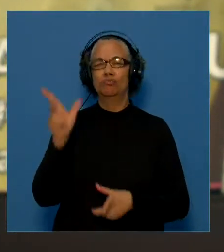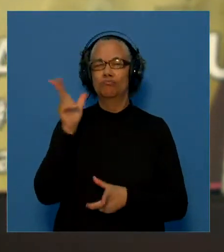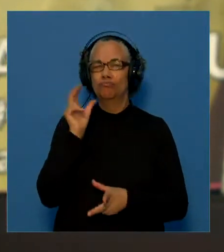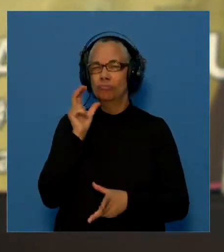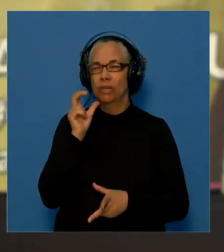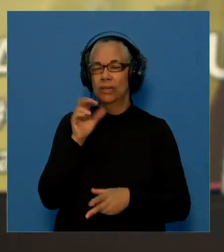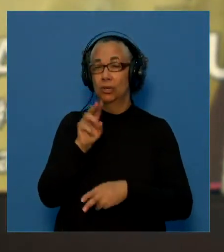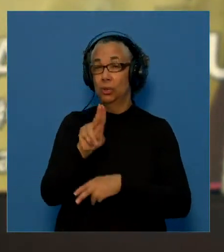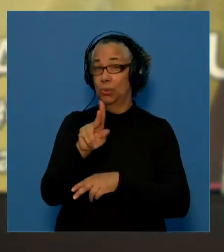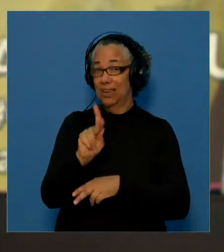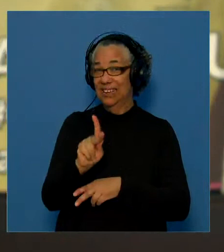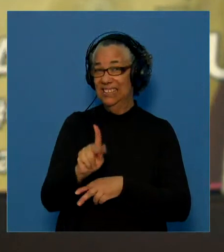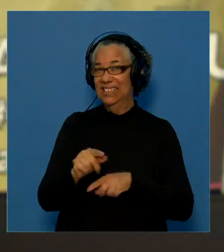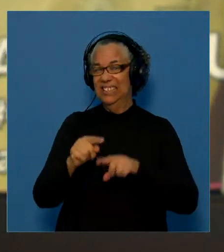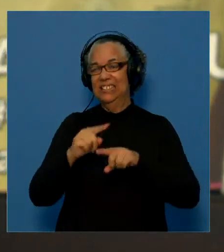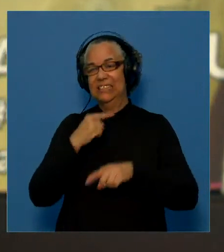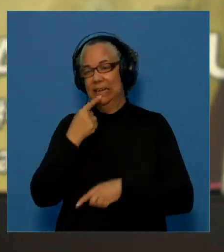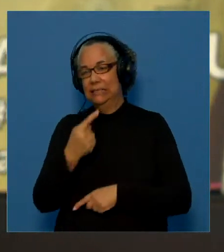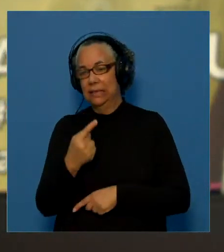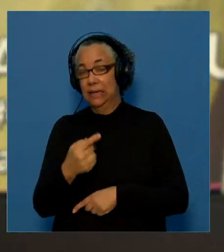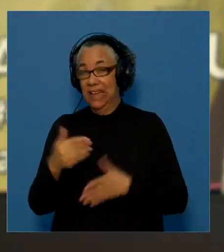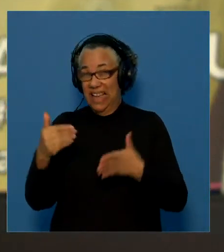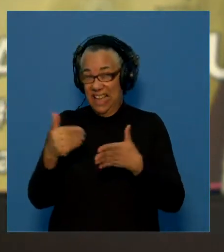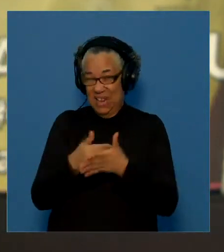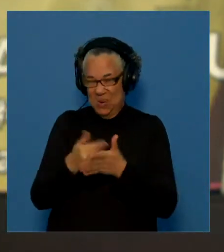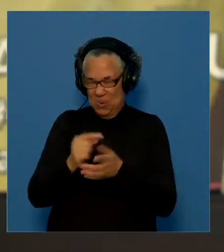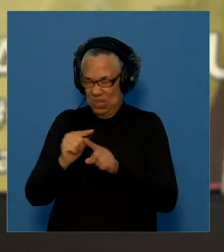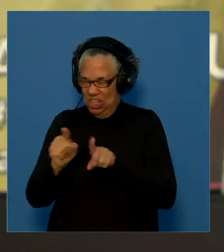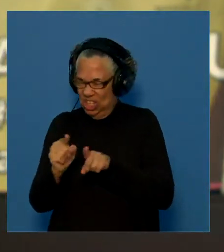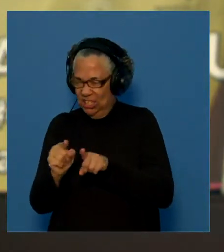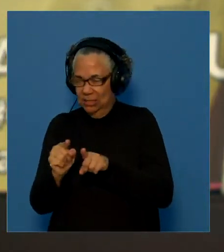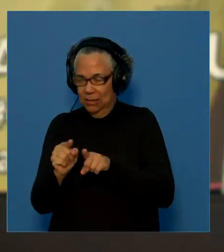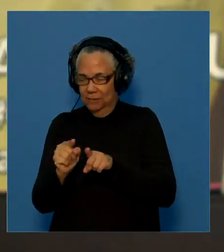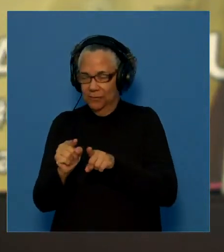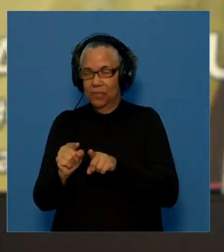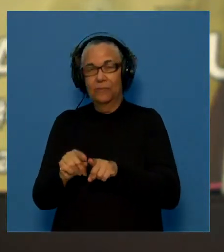SARS-CoV-2 variant had been identified through a genomic